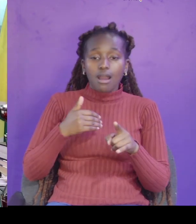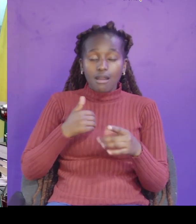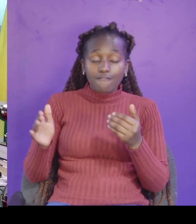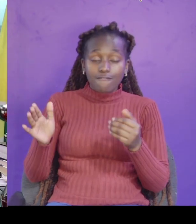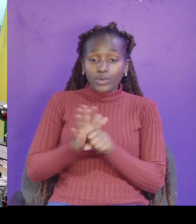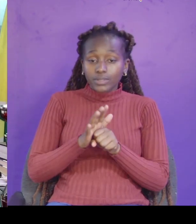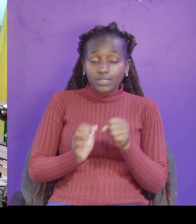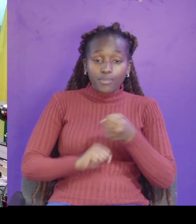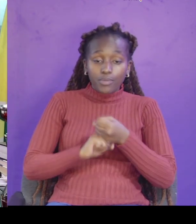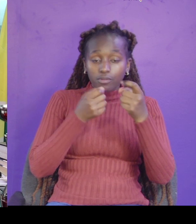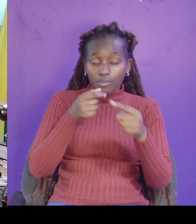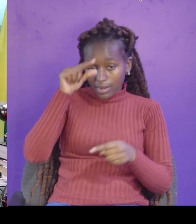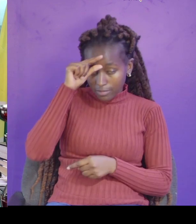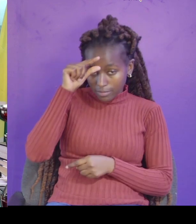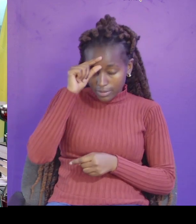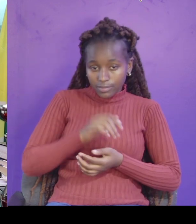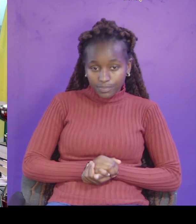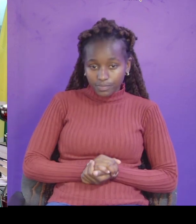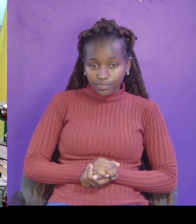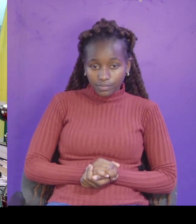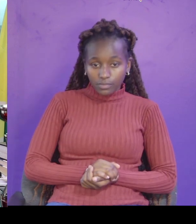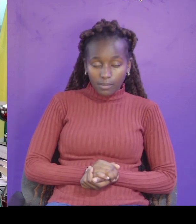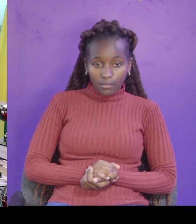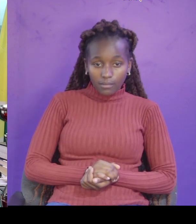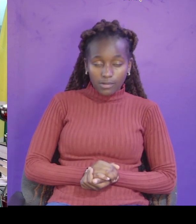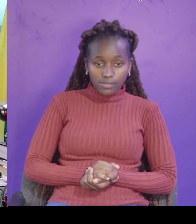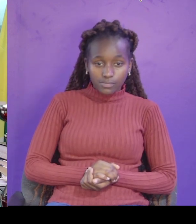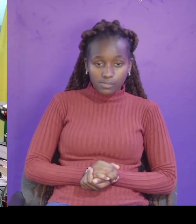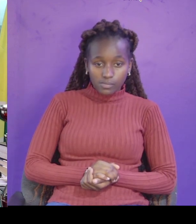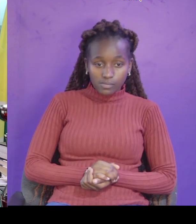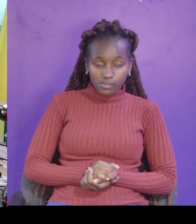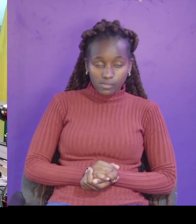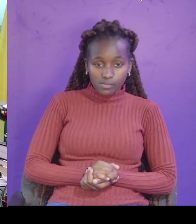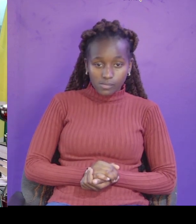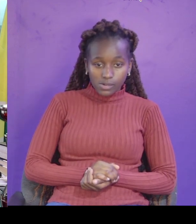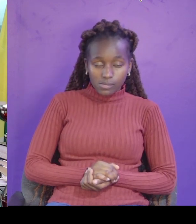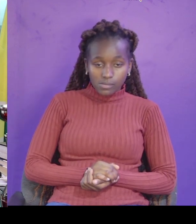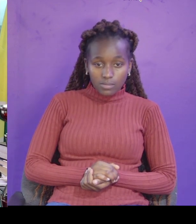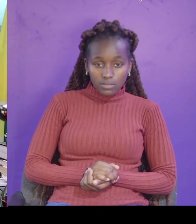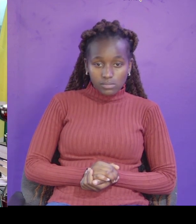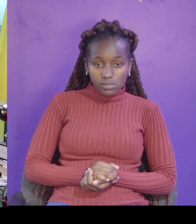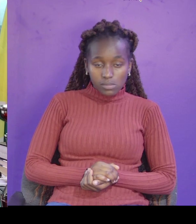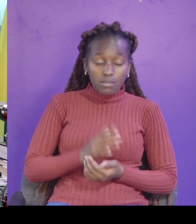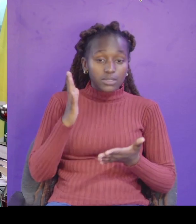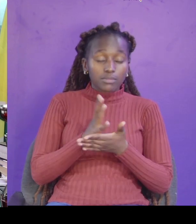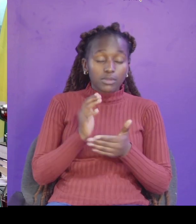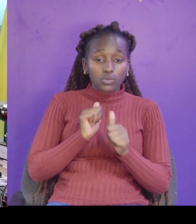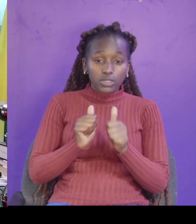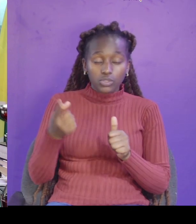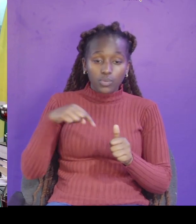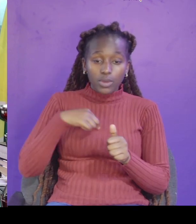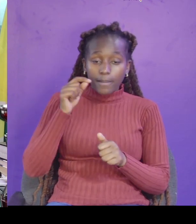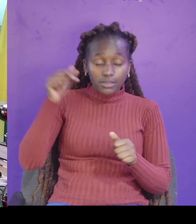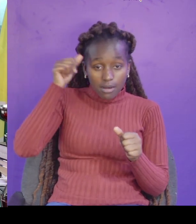that we have overlooked, and it's something we need to bring on board. We shall